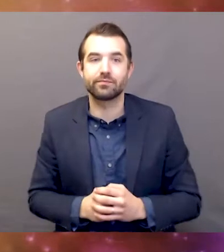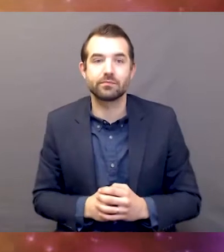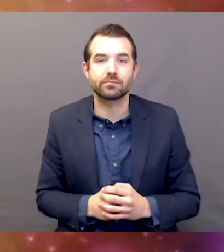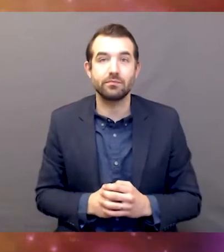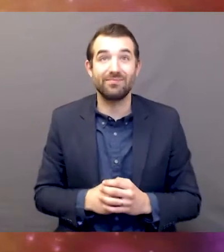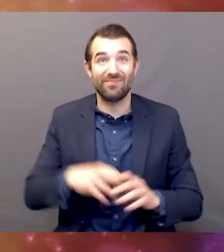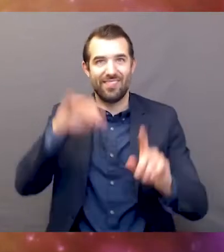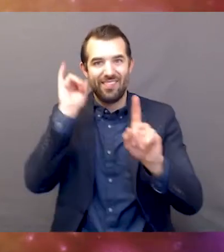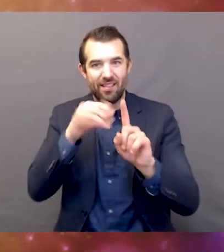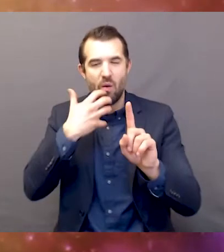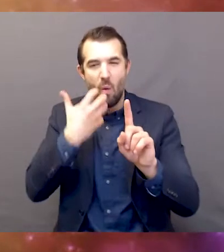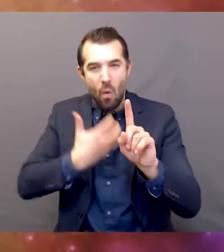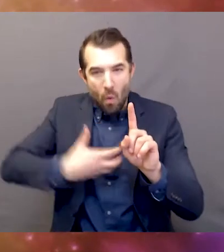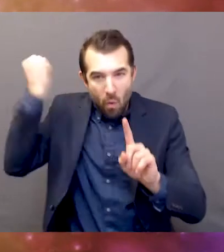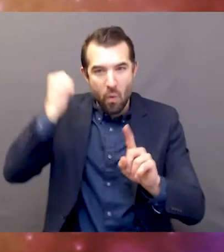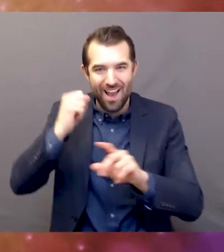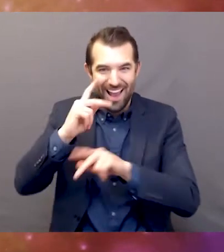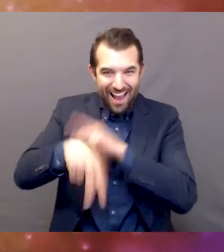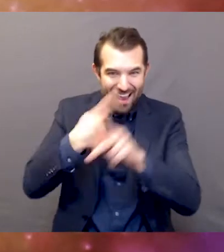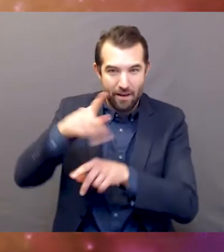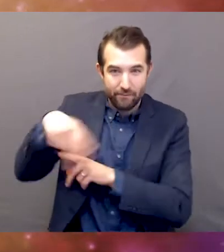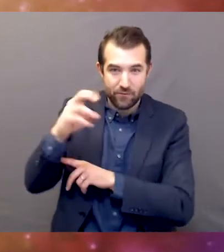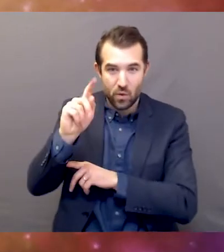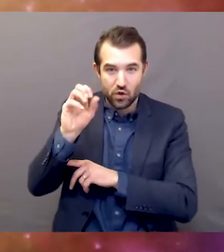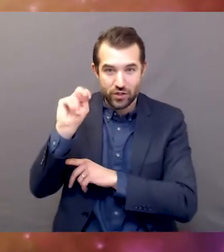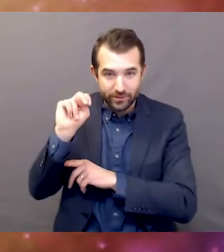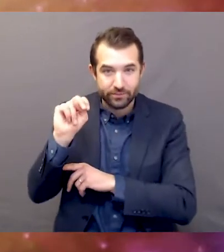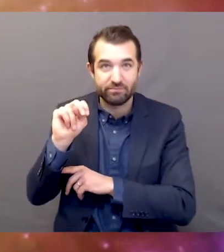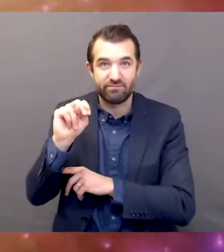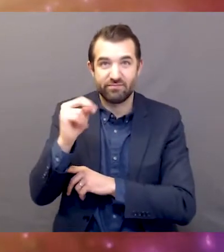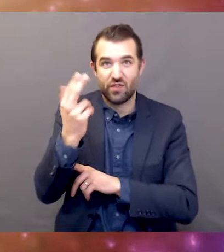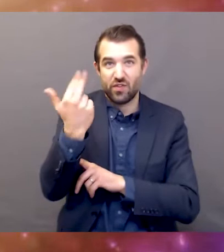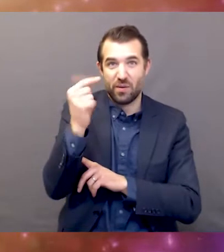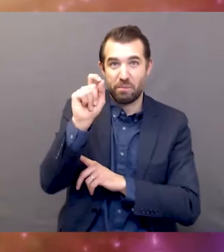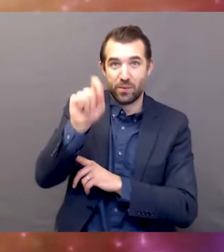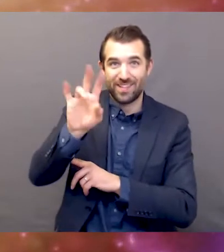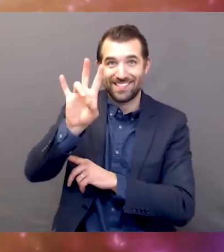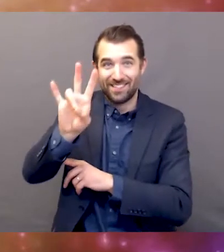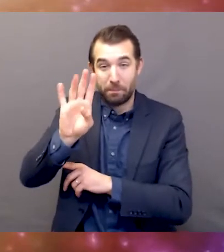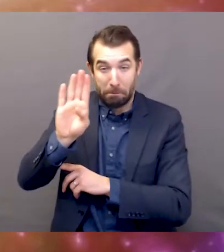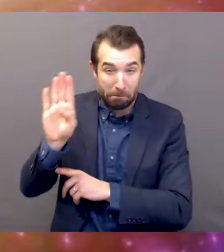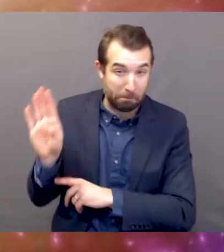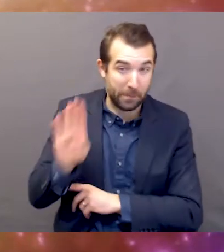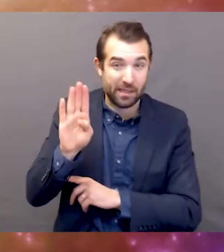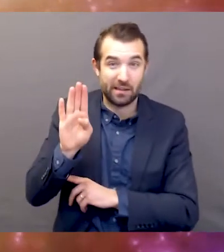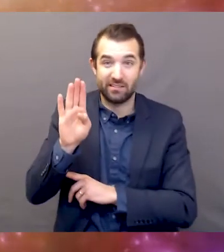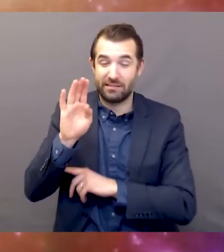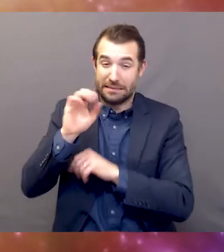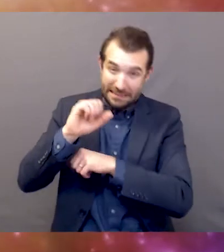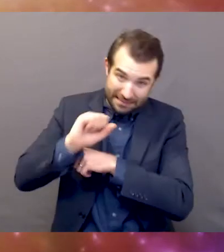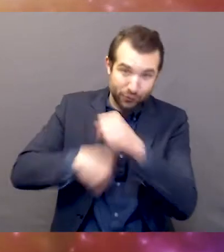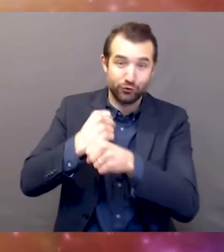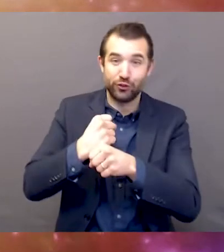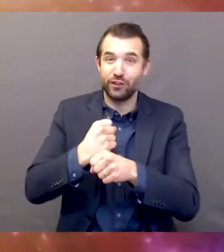The cosmic background photons are the oldest photons. They've been traveling to us for almost 13.7 billion years, when the universe was